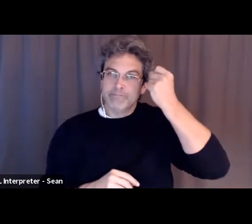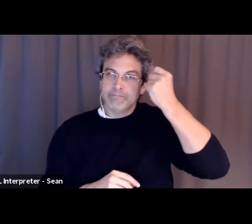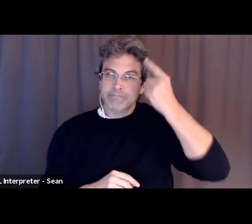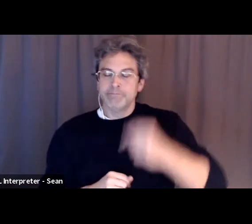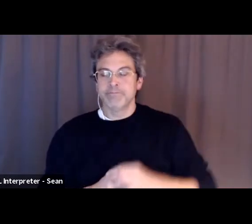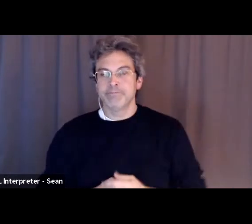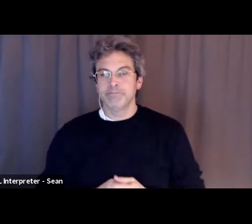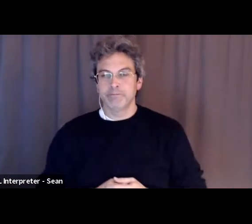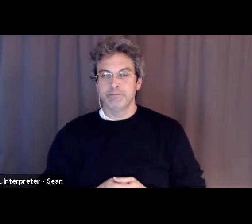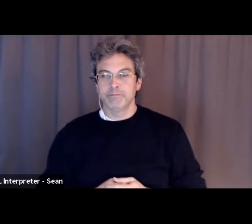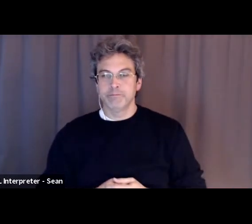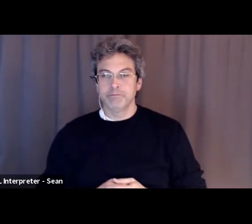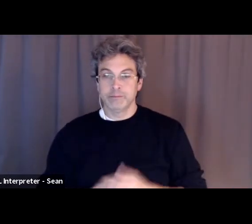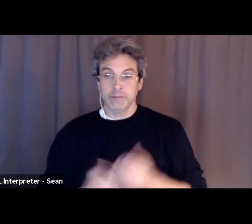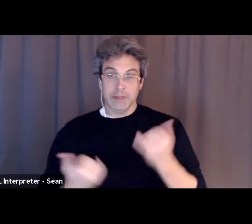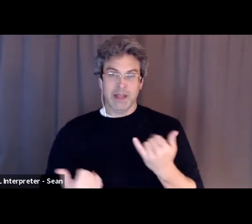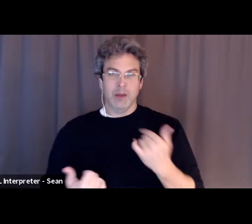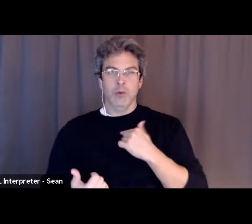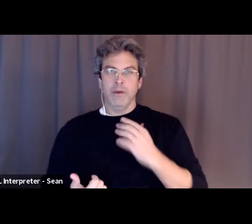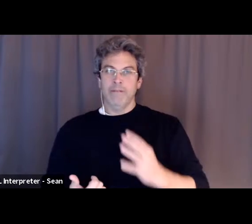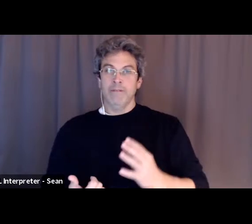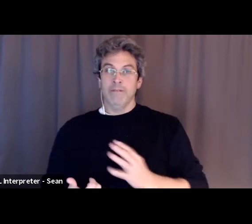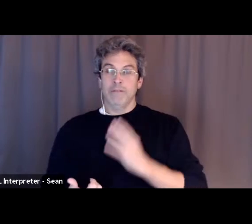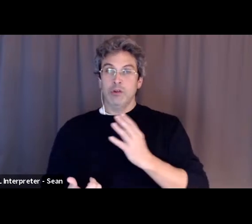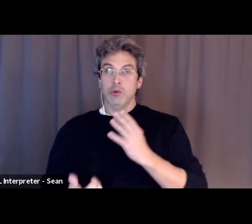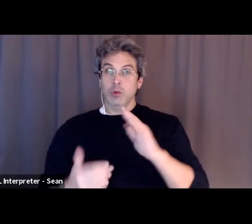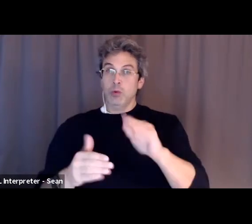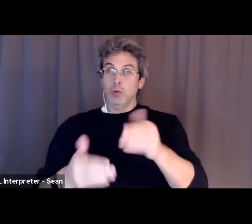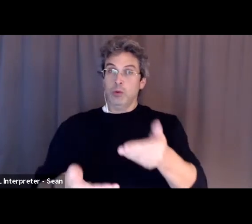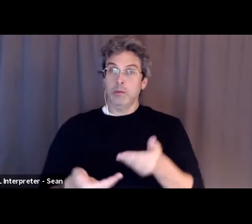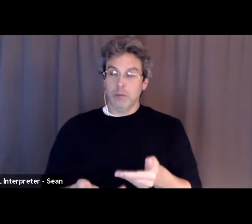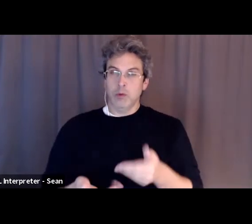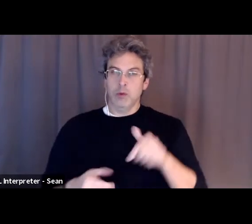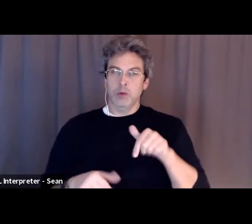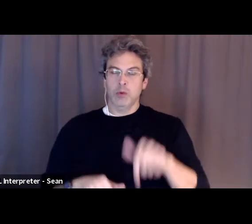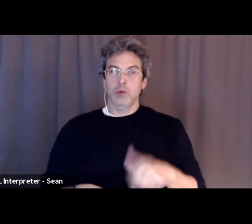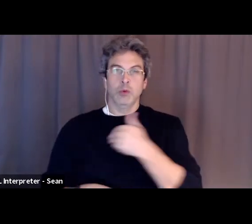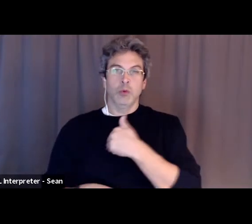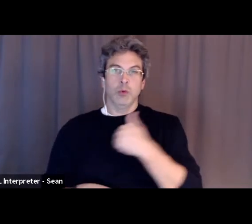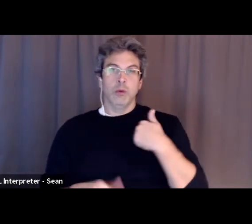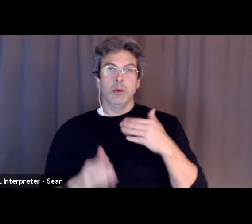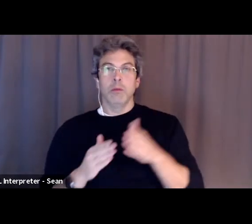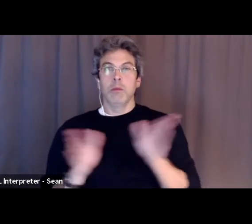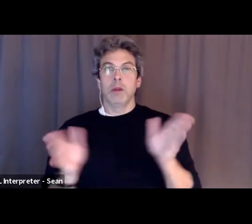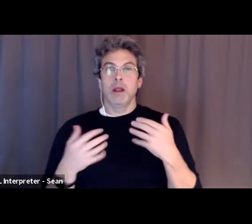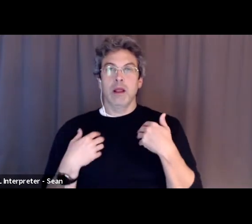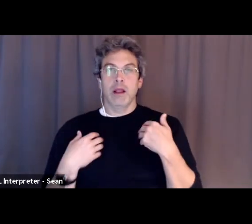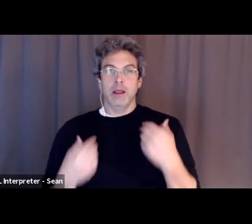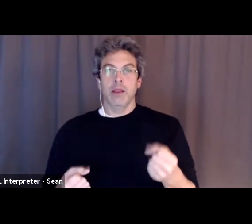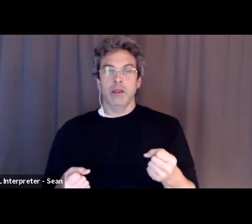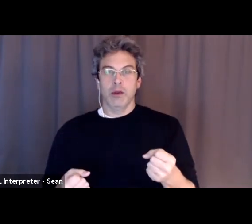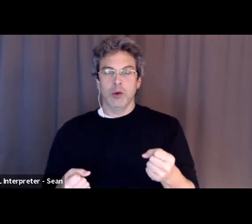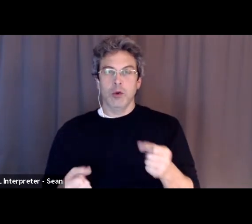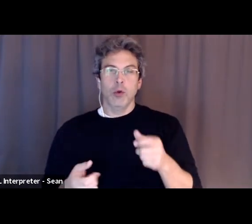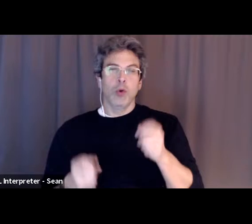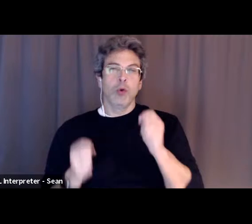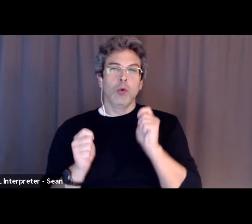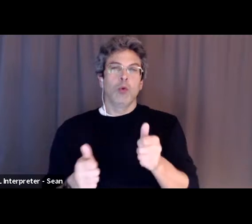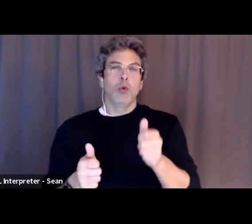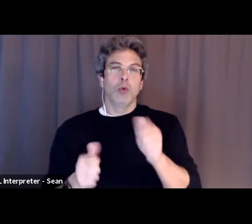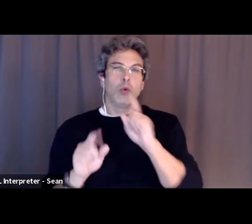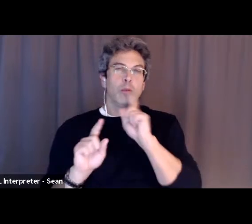to officially welcome and introduce you to our Toronto Public Health Rapid Response